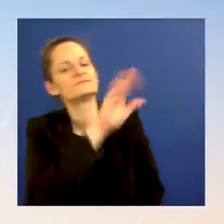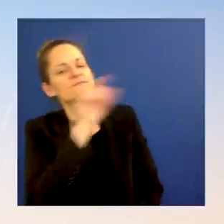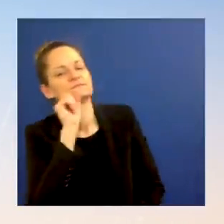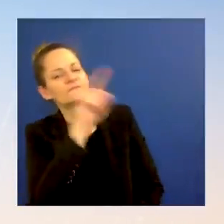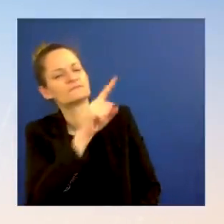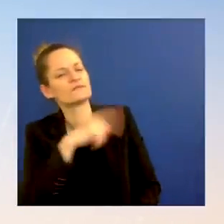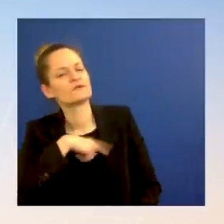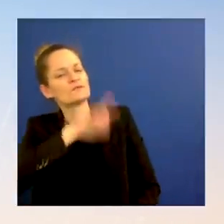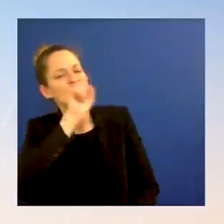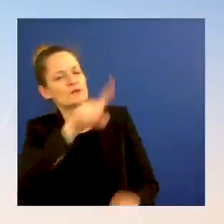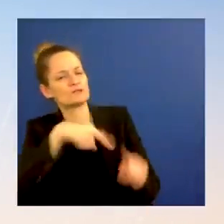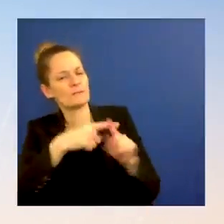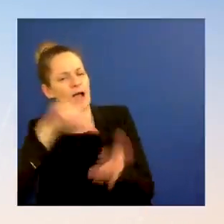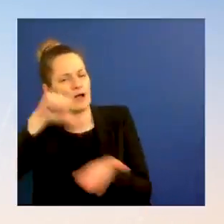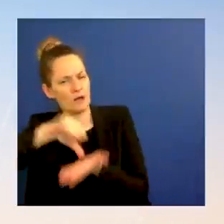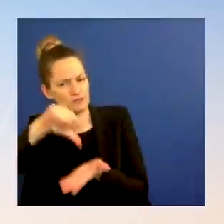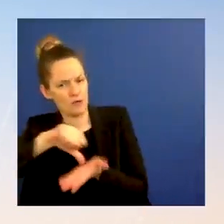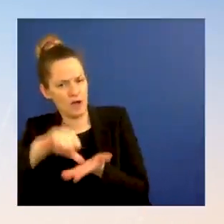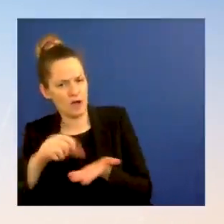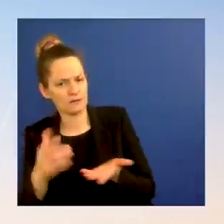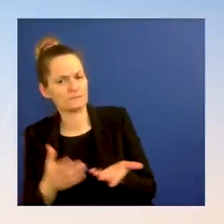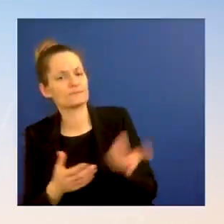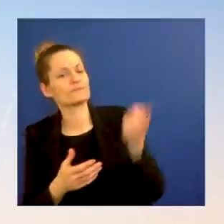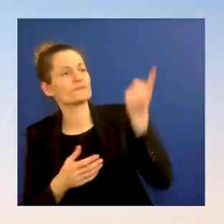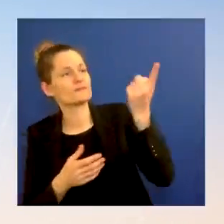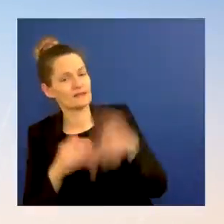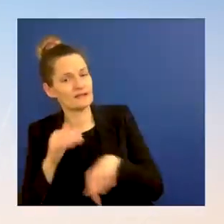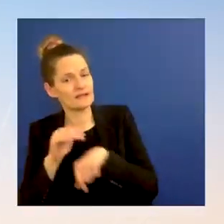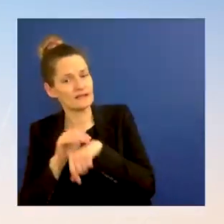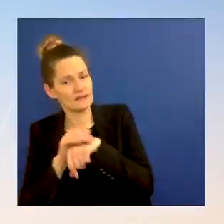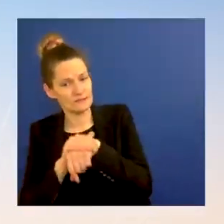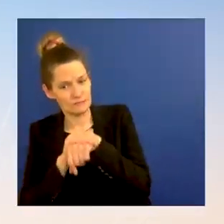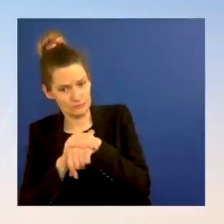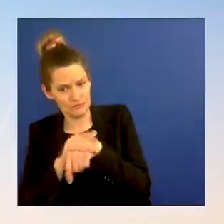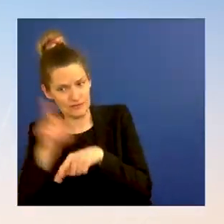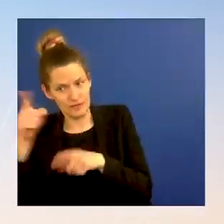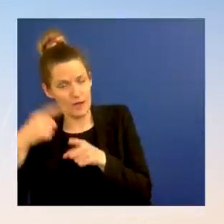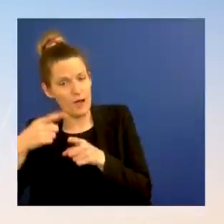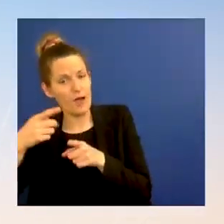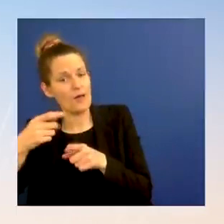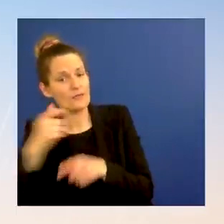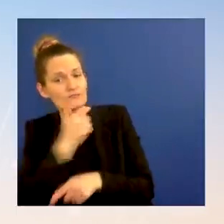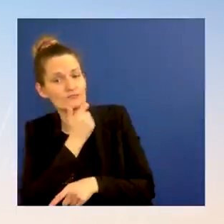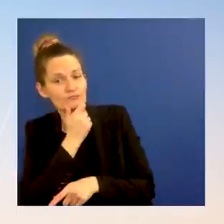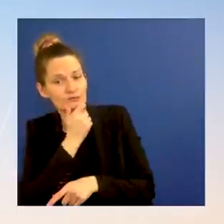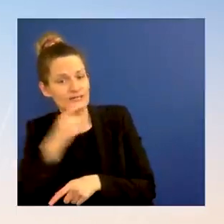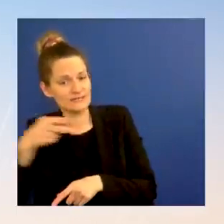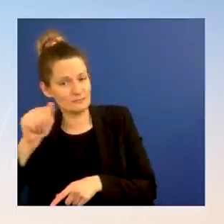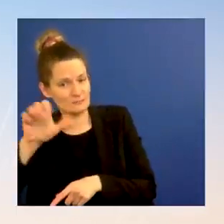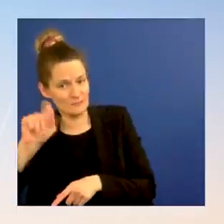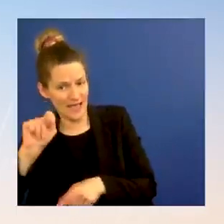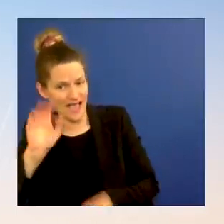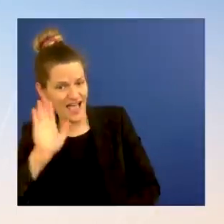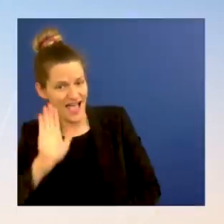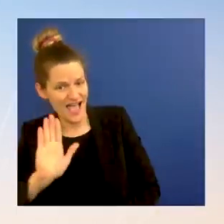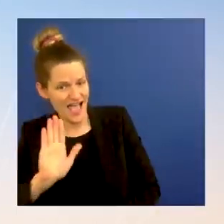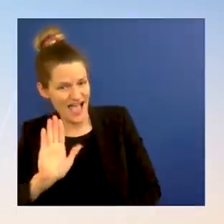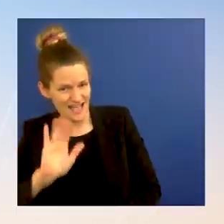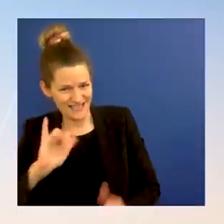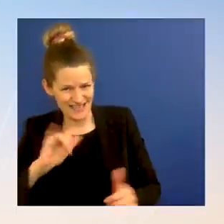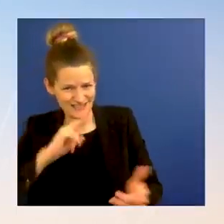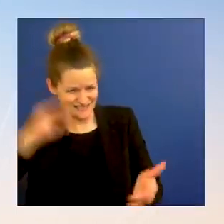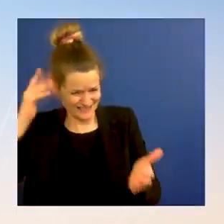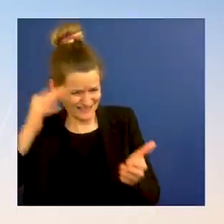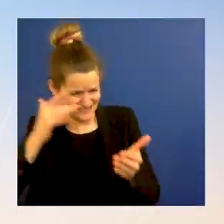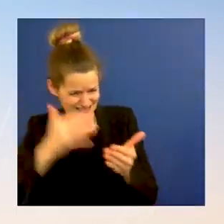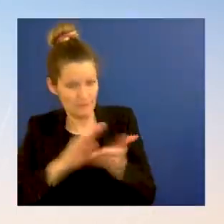the talks are close. One of the reported demands of the Iranians is that this administration reverse the policy of the last one and remove the IRGC from the